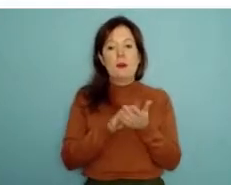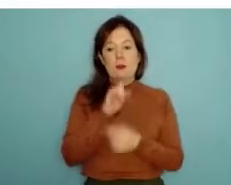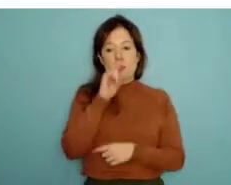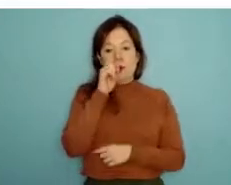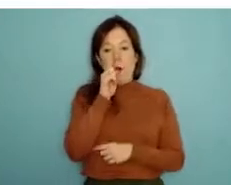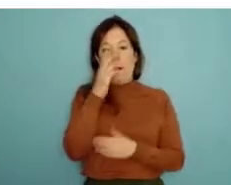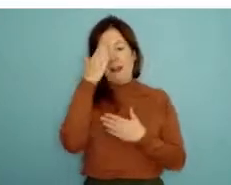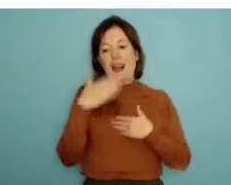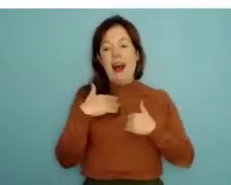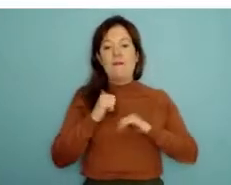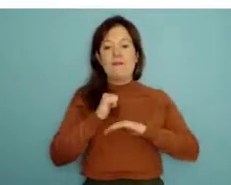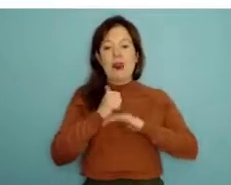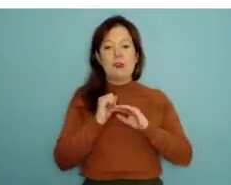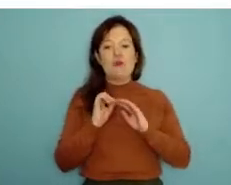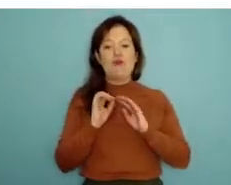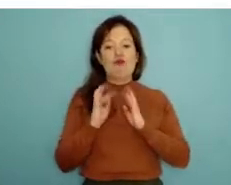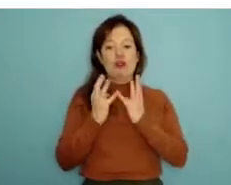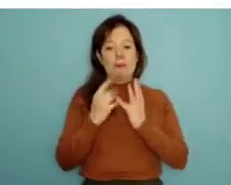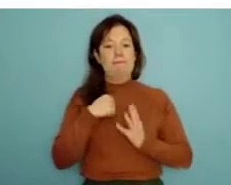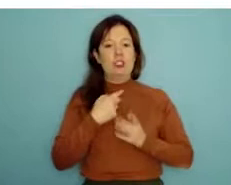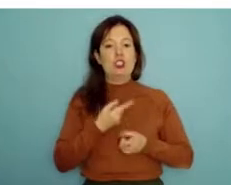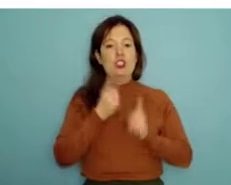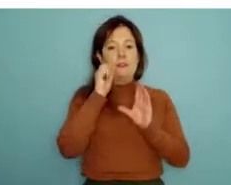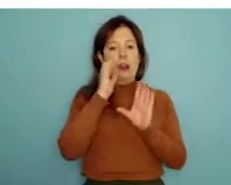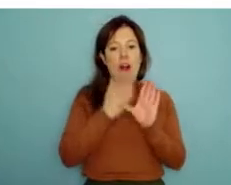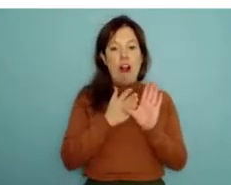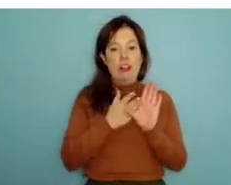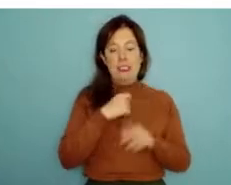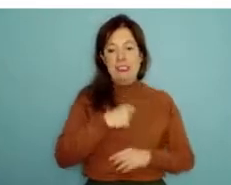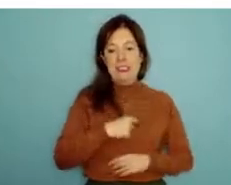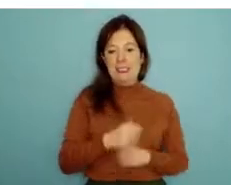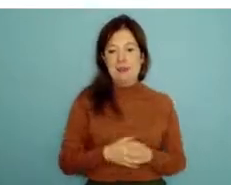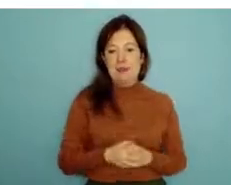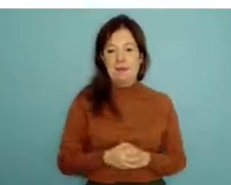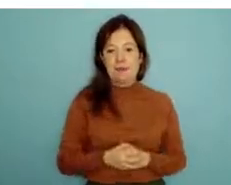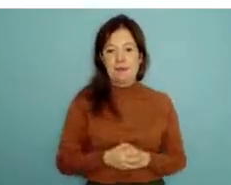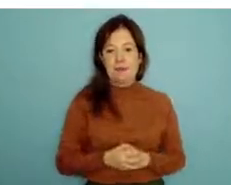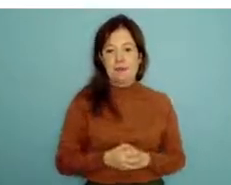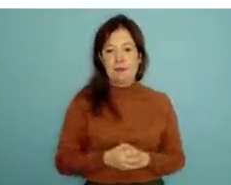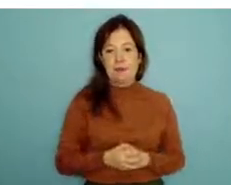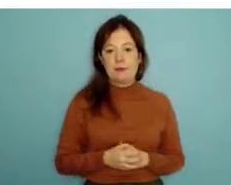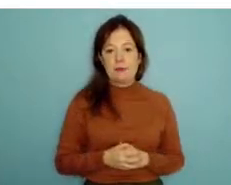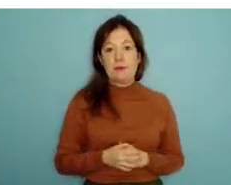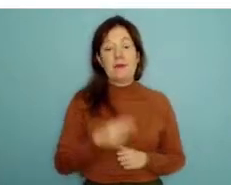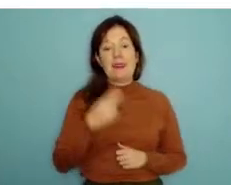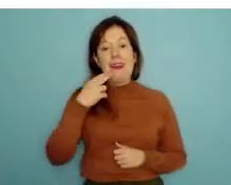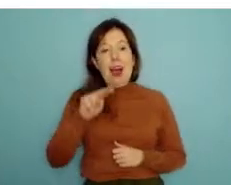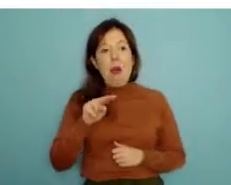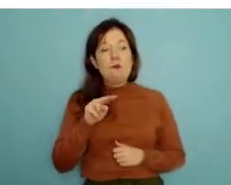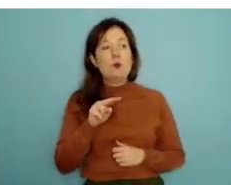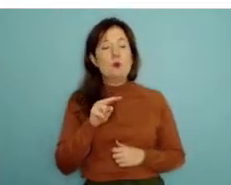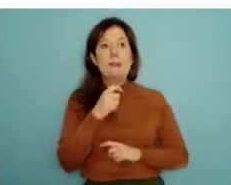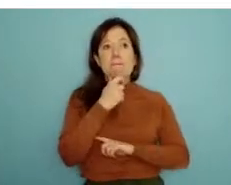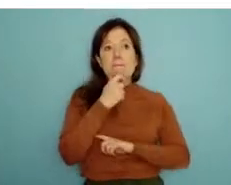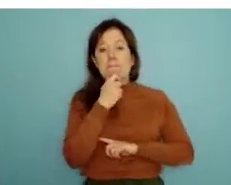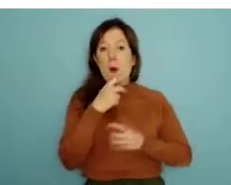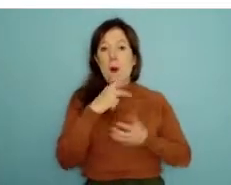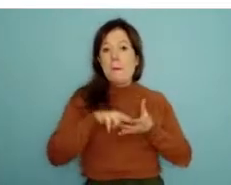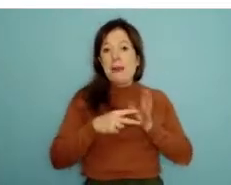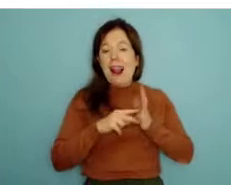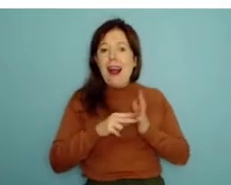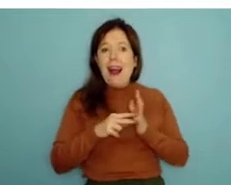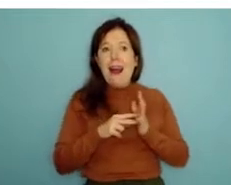Health Foundation Trust. When we were thinking about this session, we were thinking about how we could create an